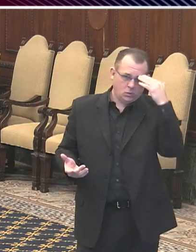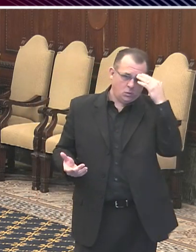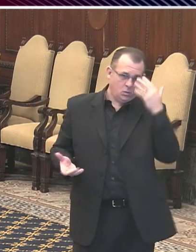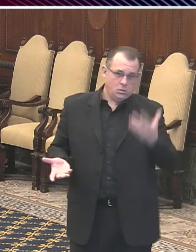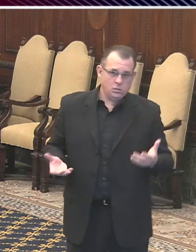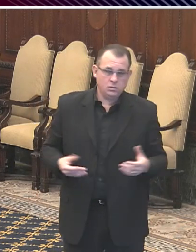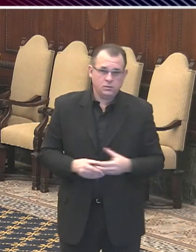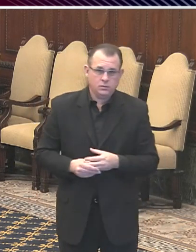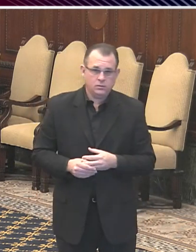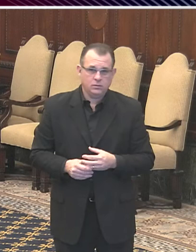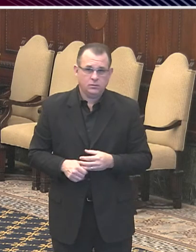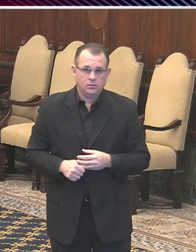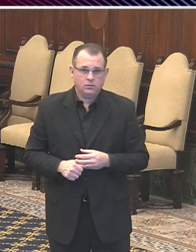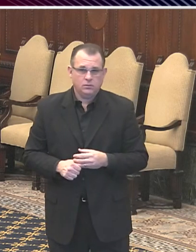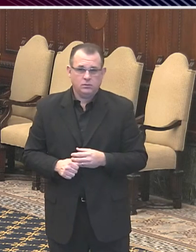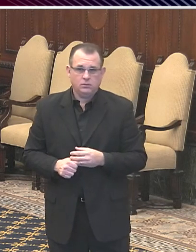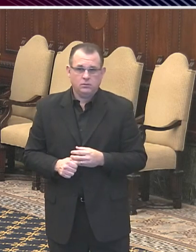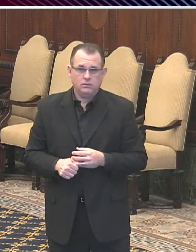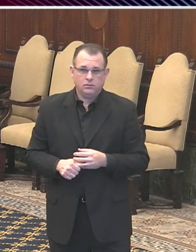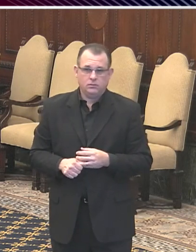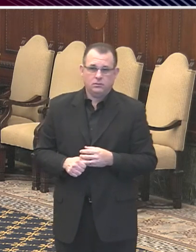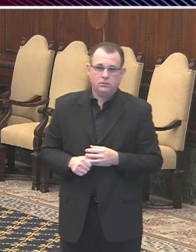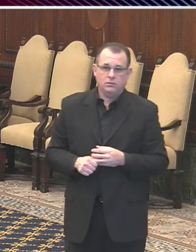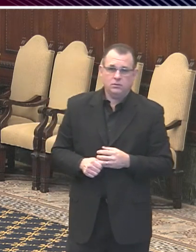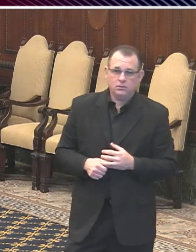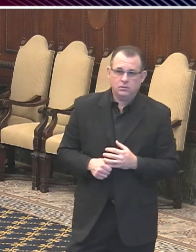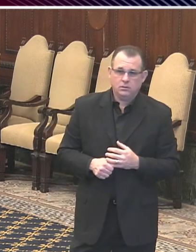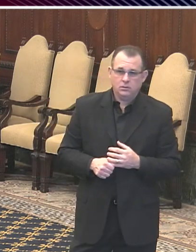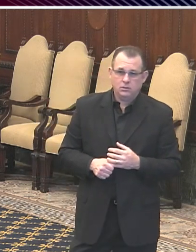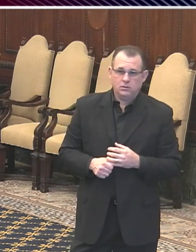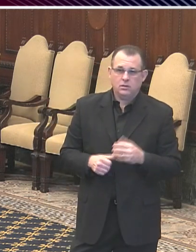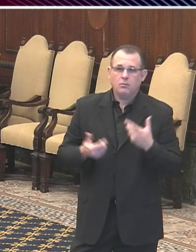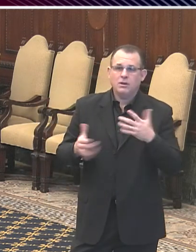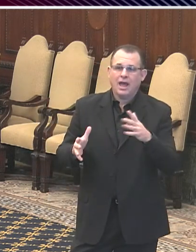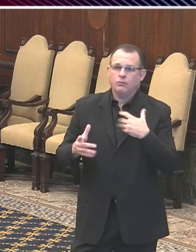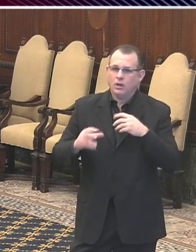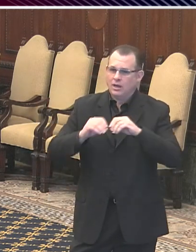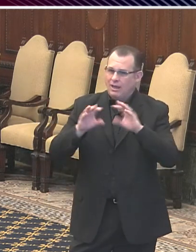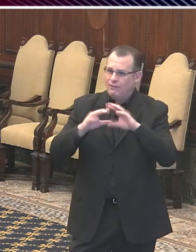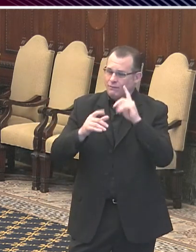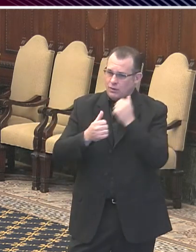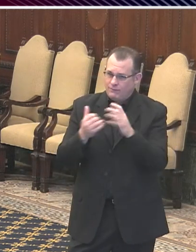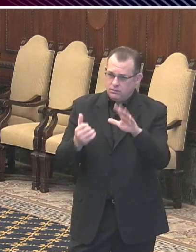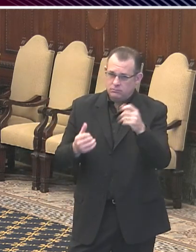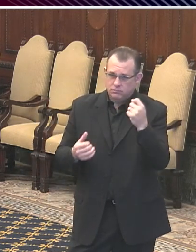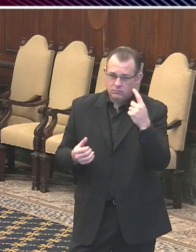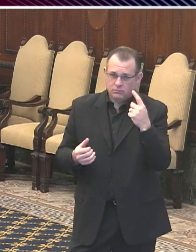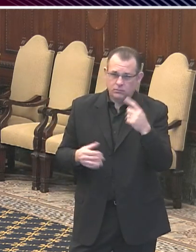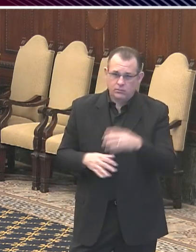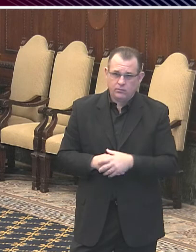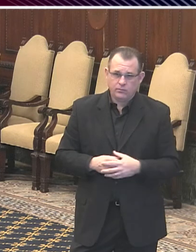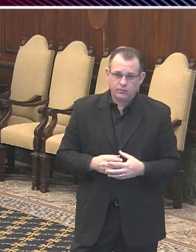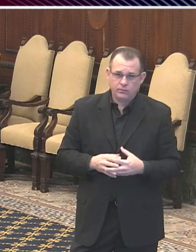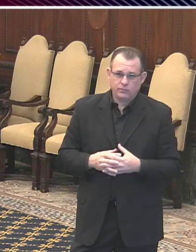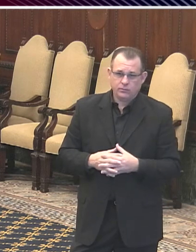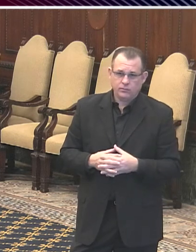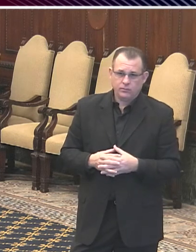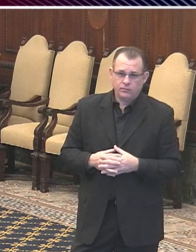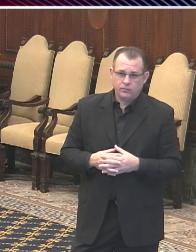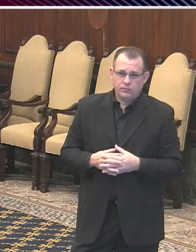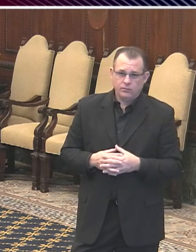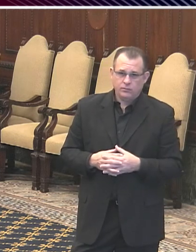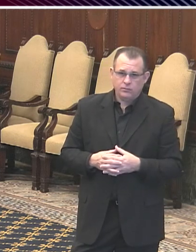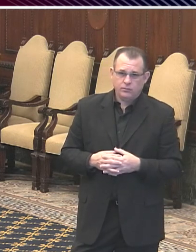number of people infected? Sure, Andy, and it allows me to clarify a couple of things as well, so I appreciate the question. So I think,